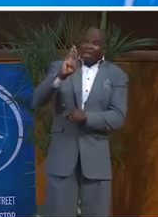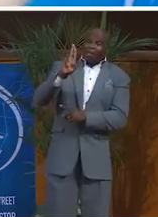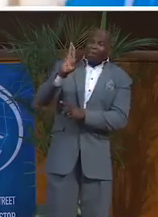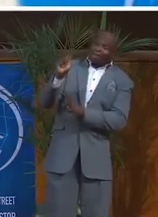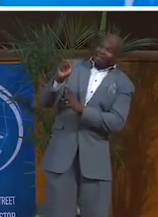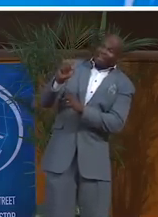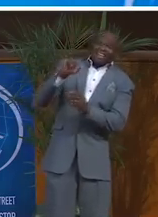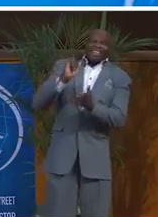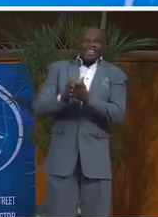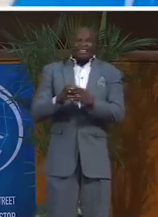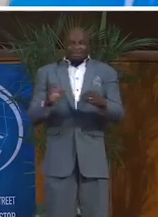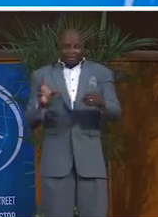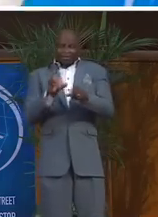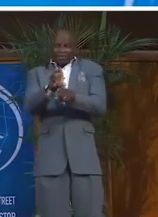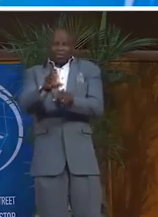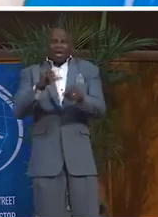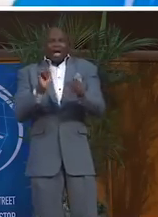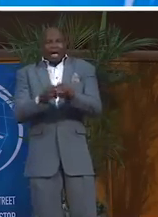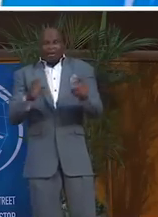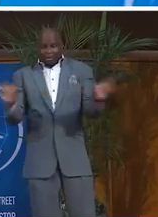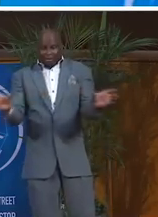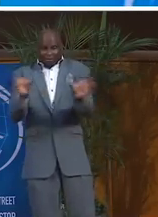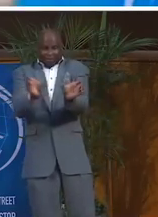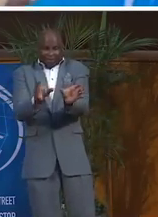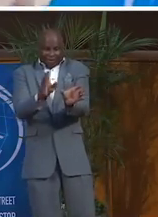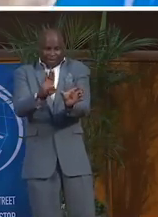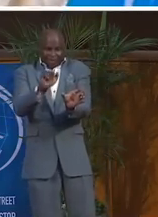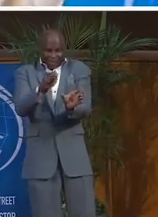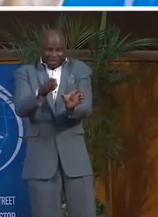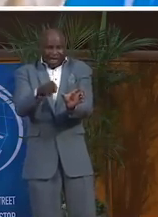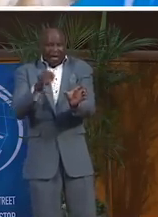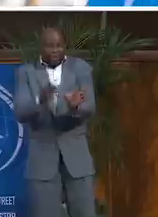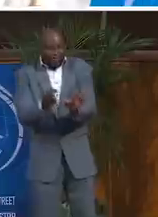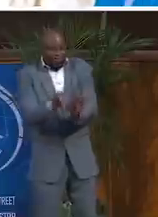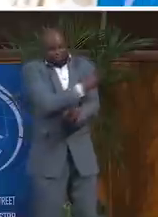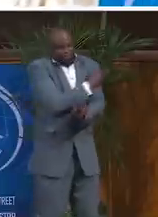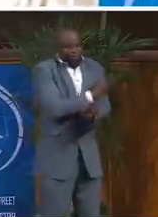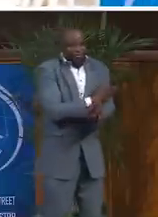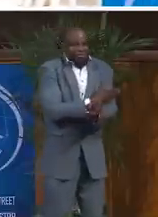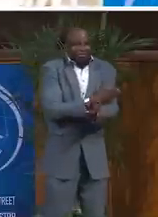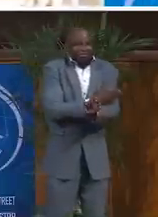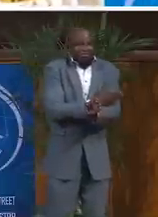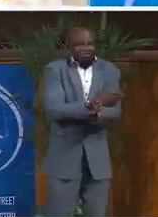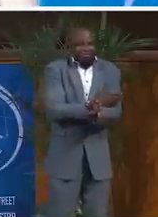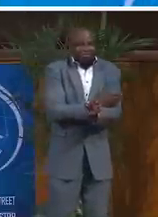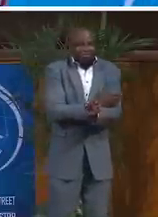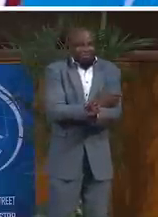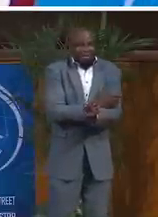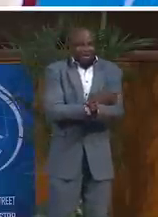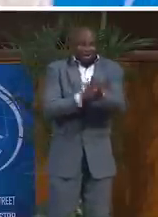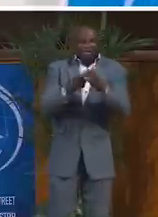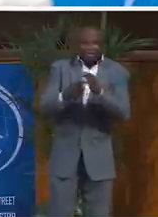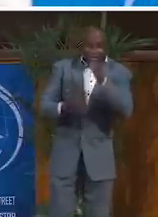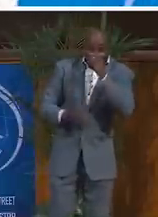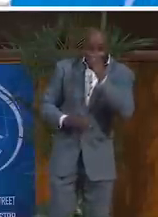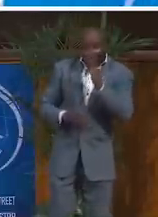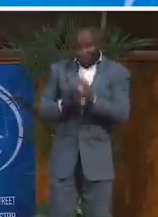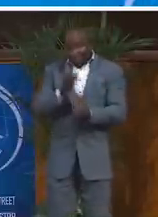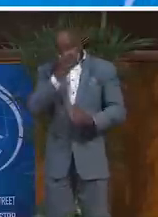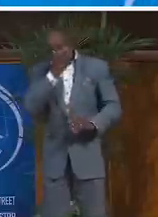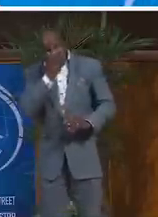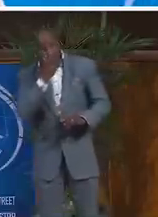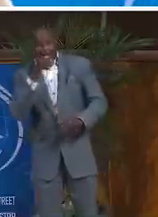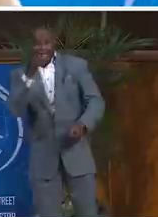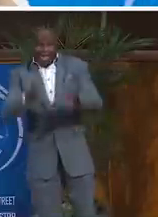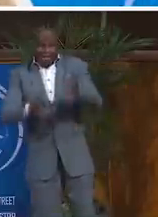is conjuncting and holding two things together, but erasing what was on the front end. Let me give you an example.